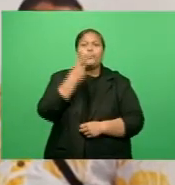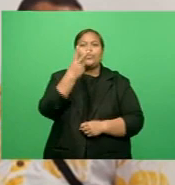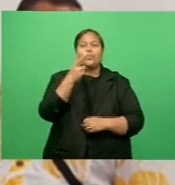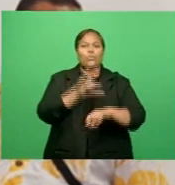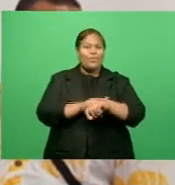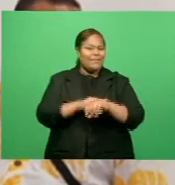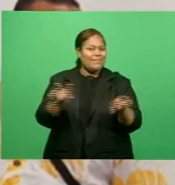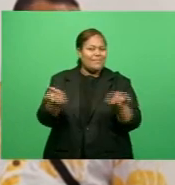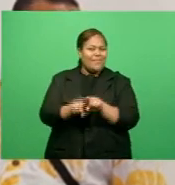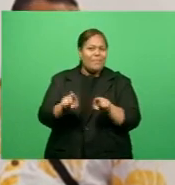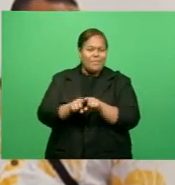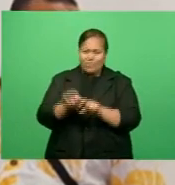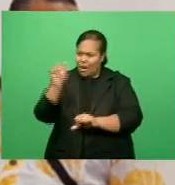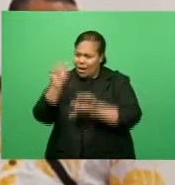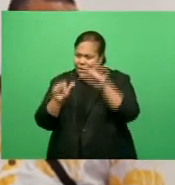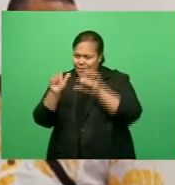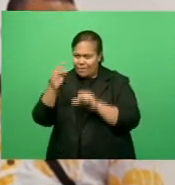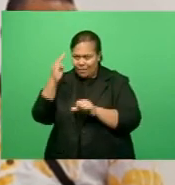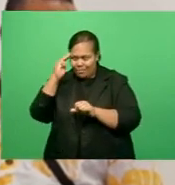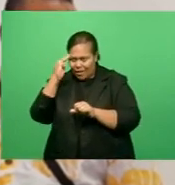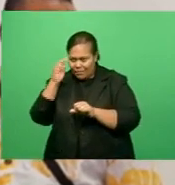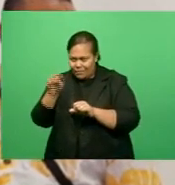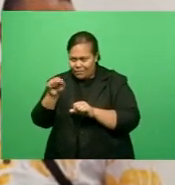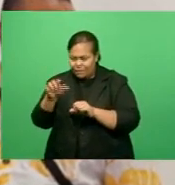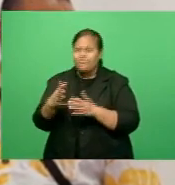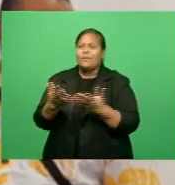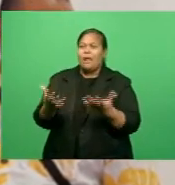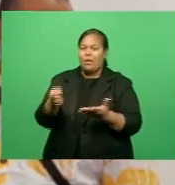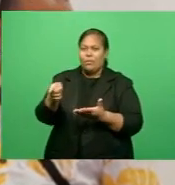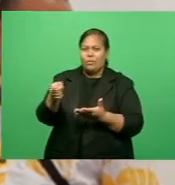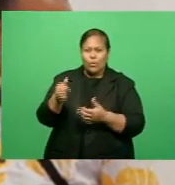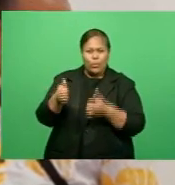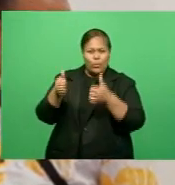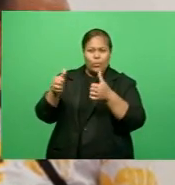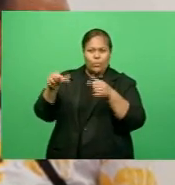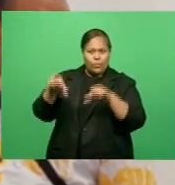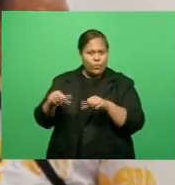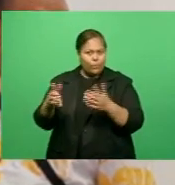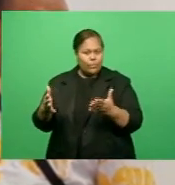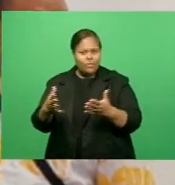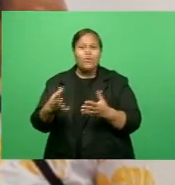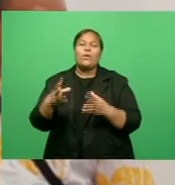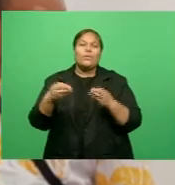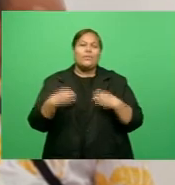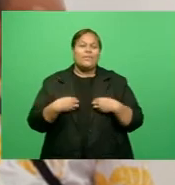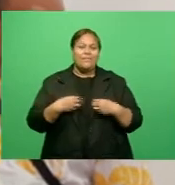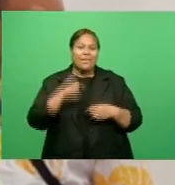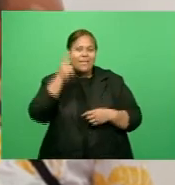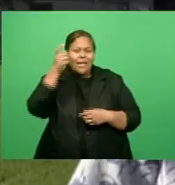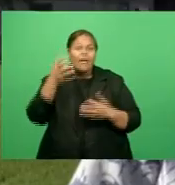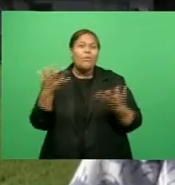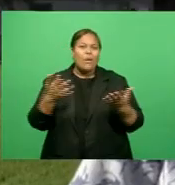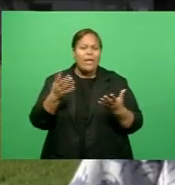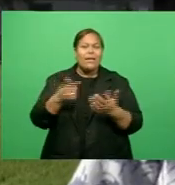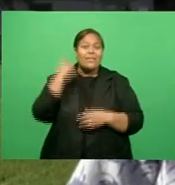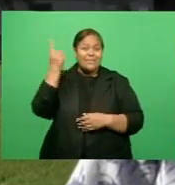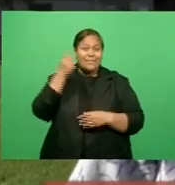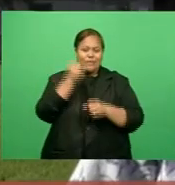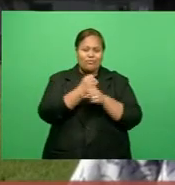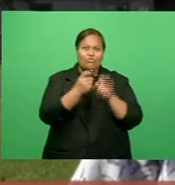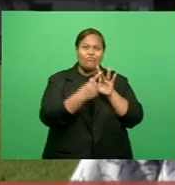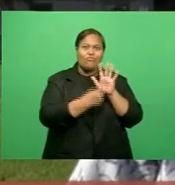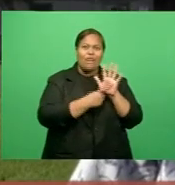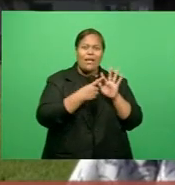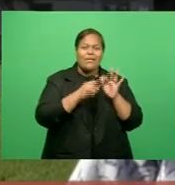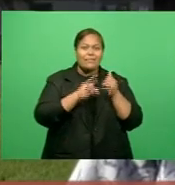had recently assessed the mental state of the accused when he was receiving treatment at the St. Giles Hospital earlier this year. The High Court